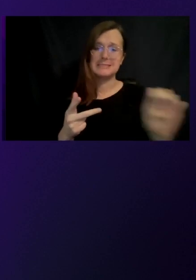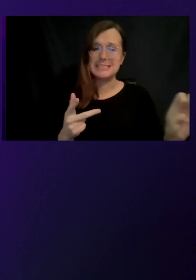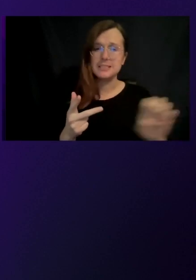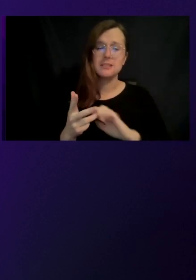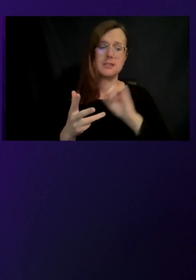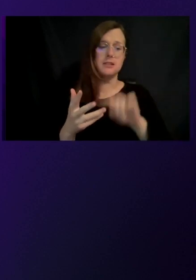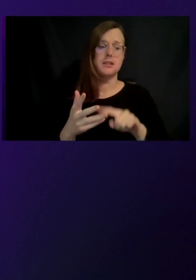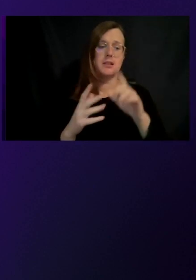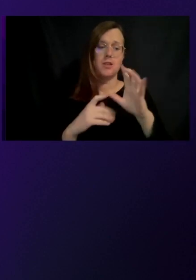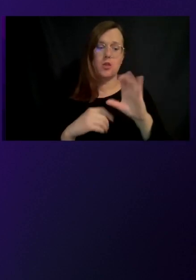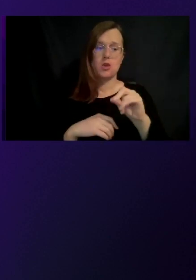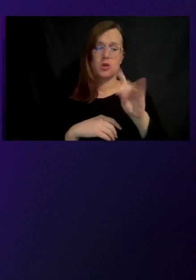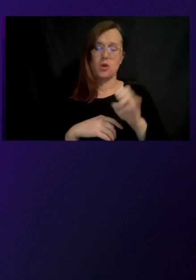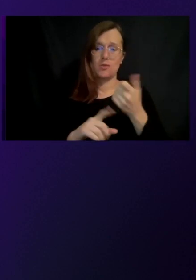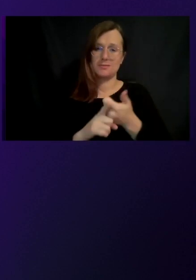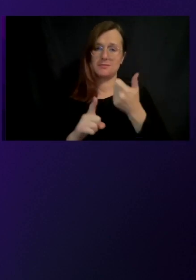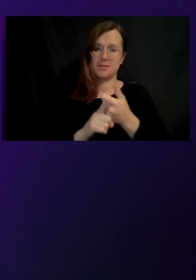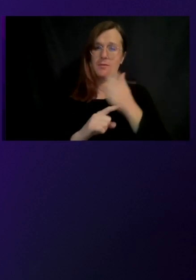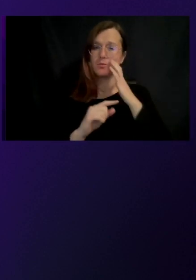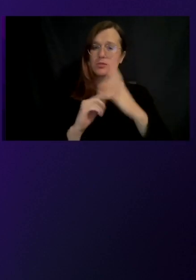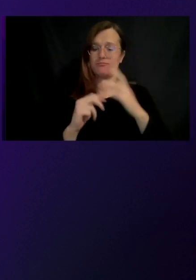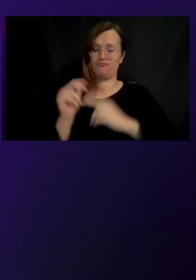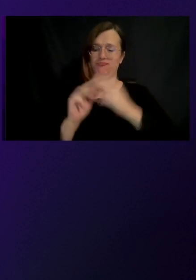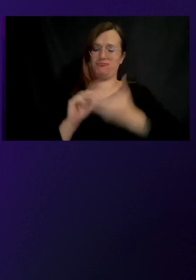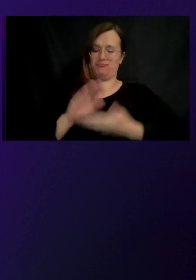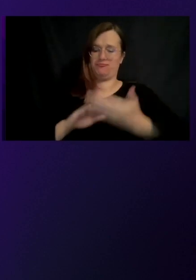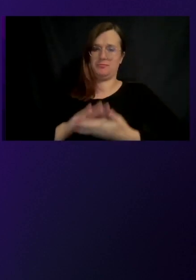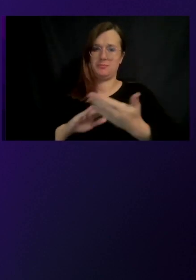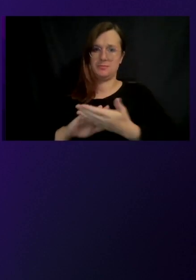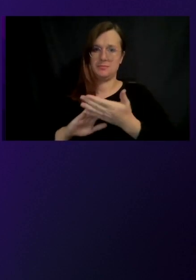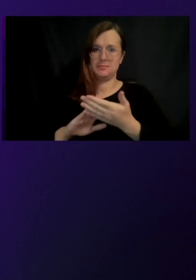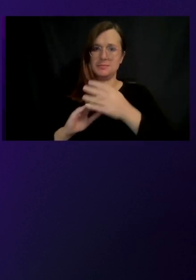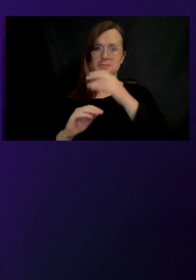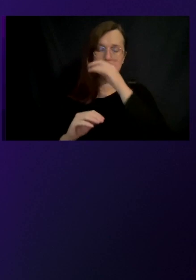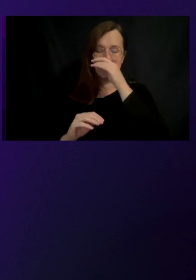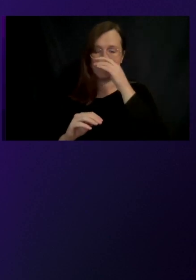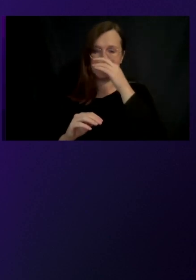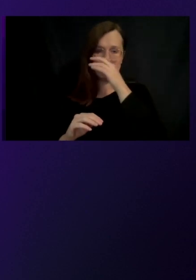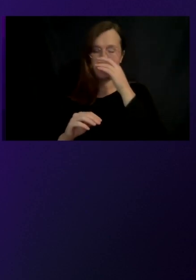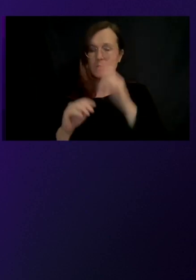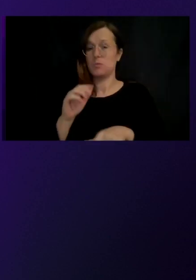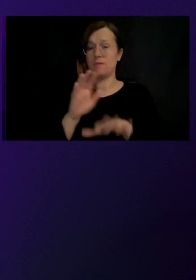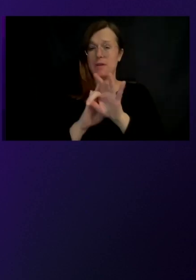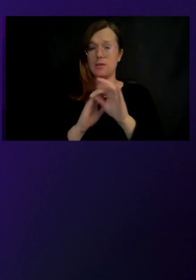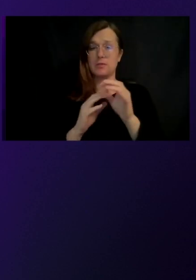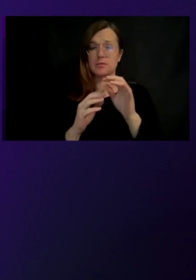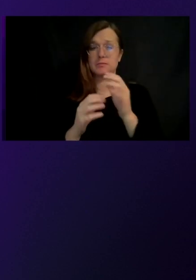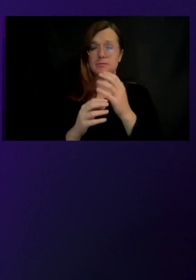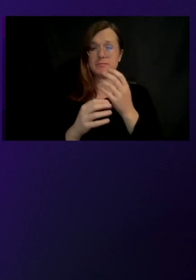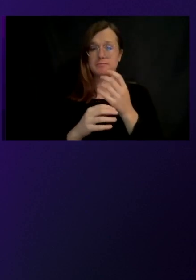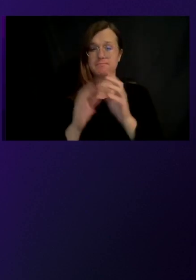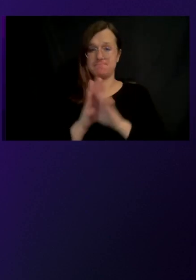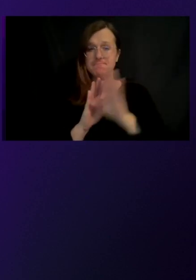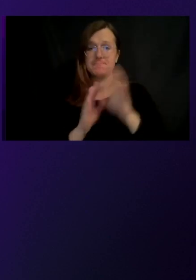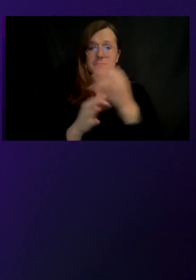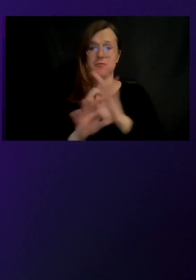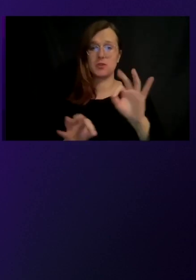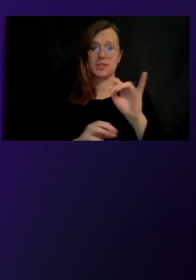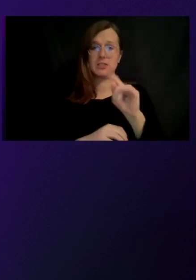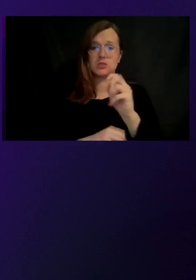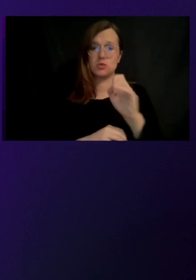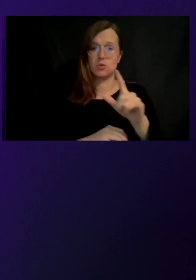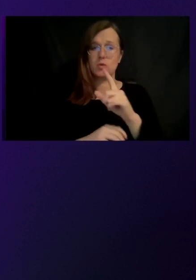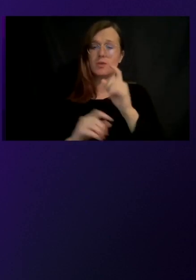up building and running. To aid developers in finding issues, we've developed a free tool called the Porting Advisor for Graviton that can scan source